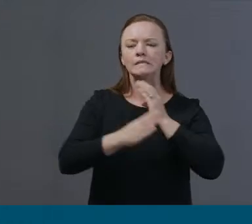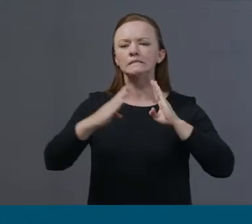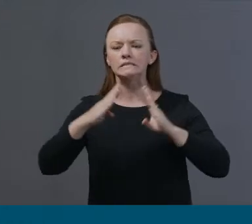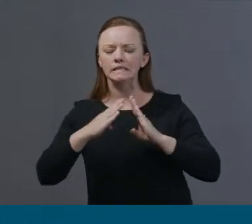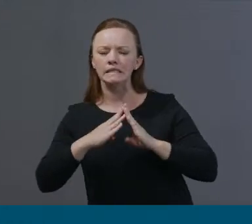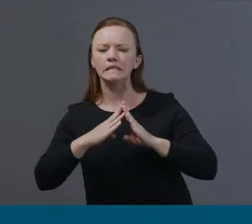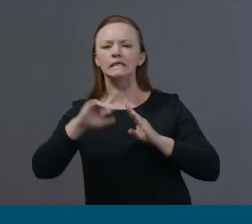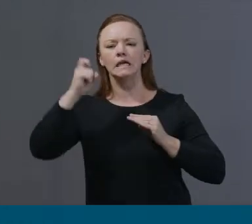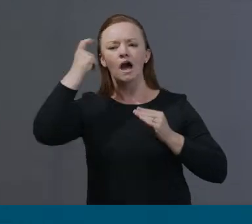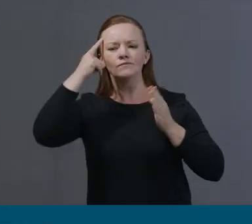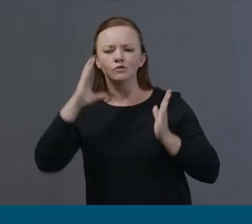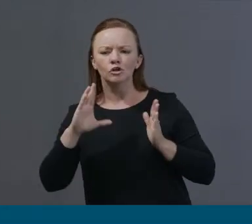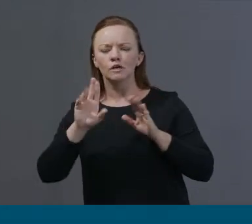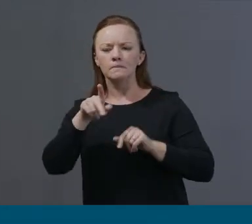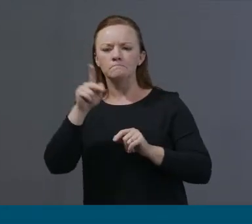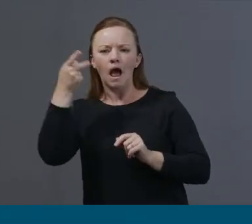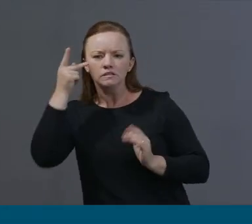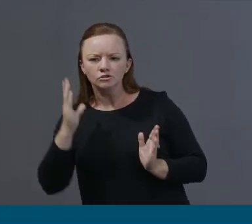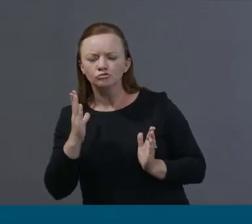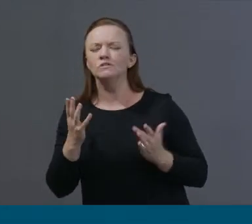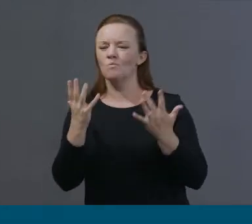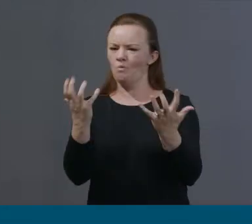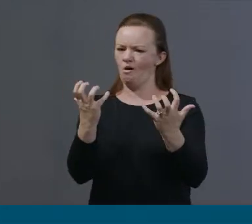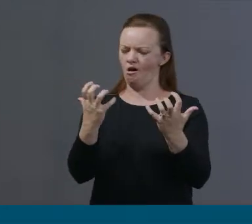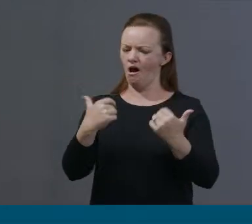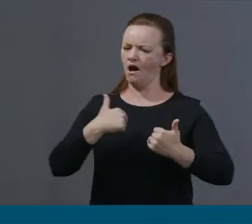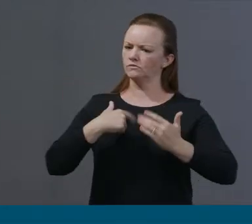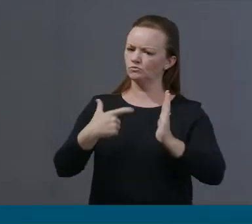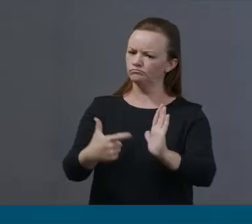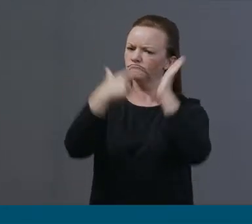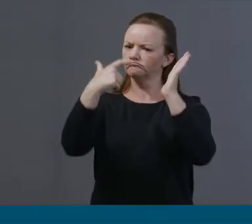masks. This is from Mayor Garino, who